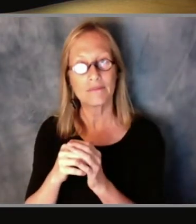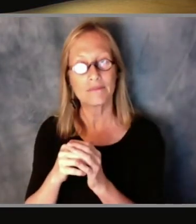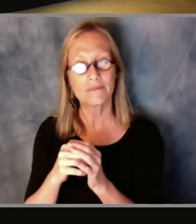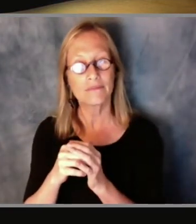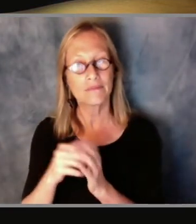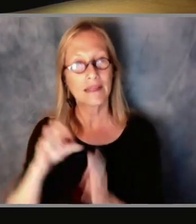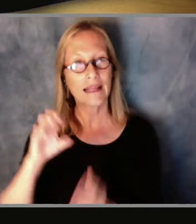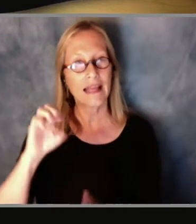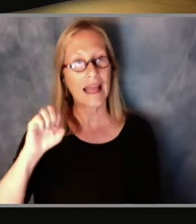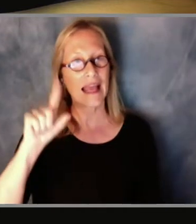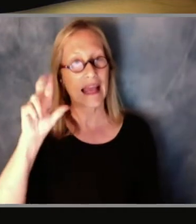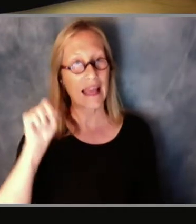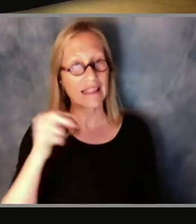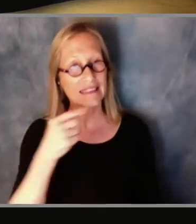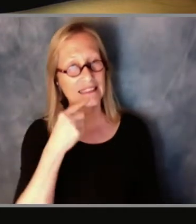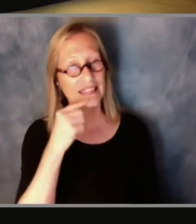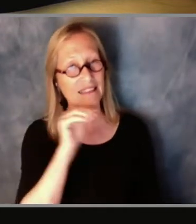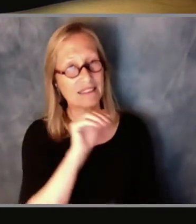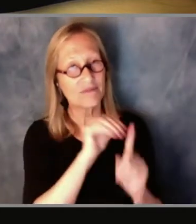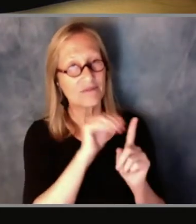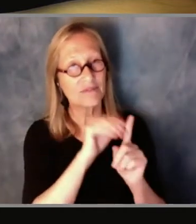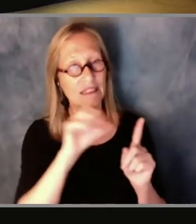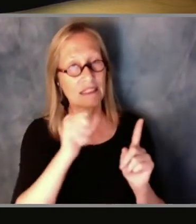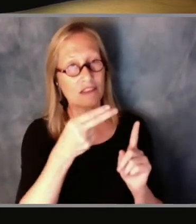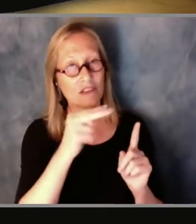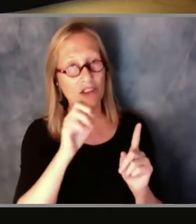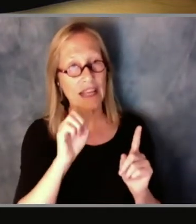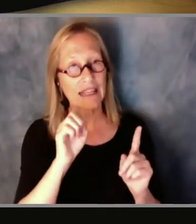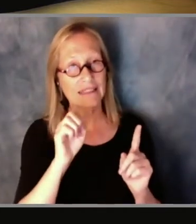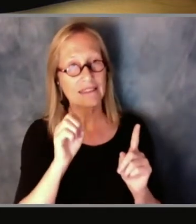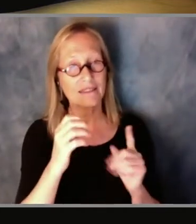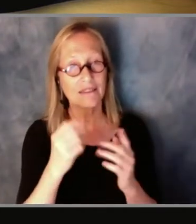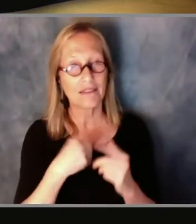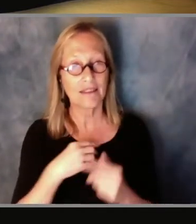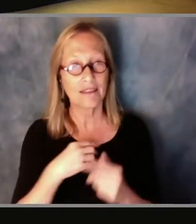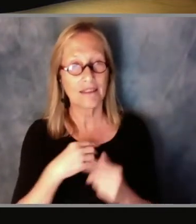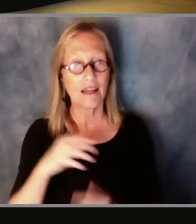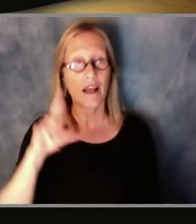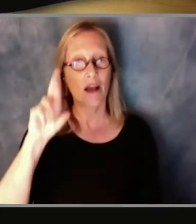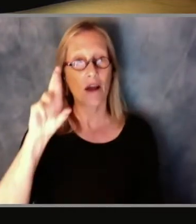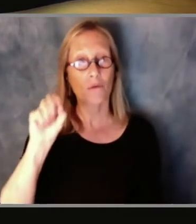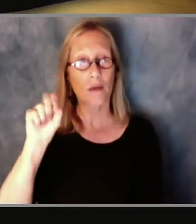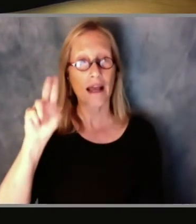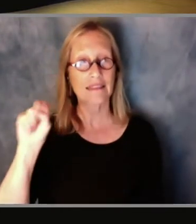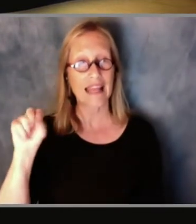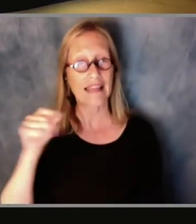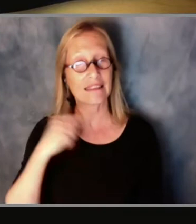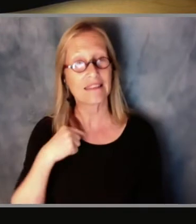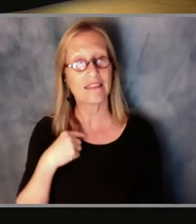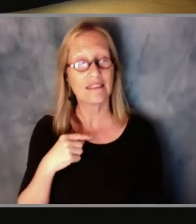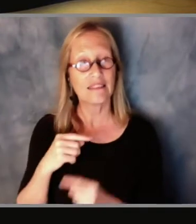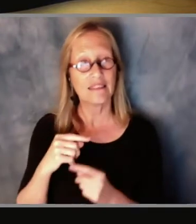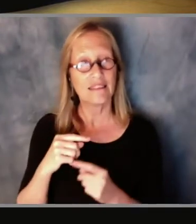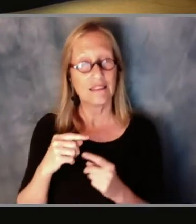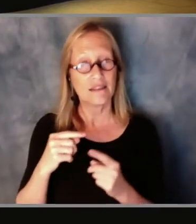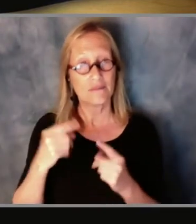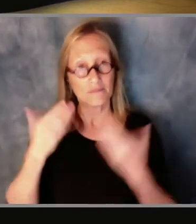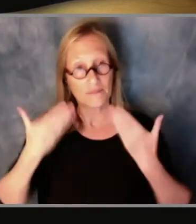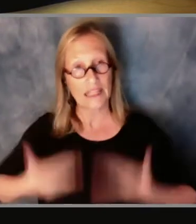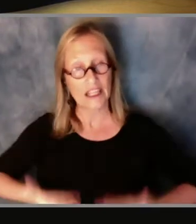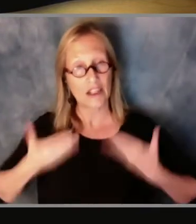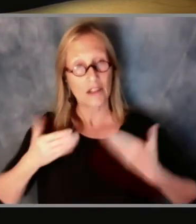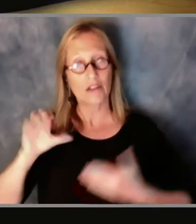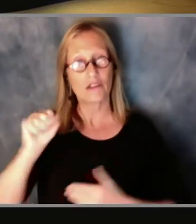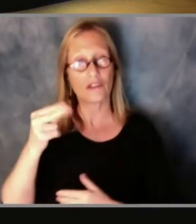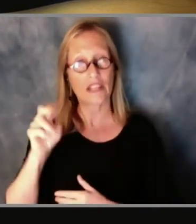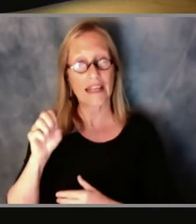unfortunately, the East Maui County Hey, candidate. Jane, this is Roxanne. I'm gonna, can you just wait a second?